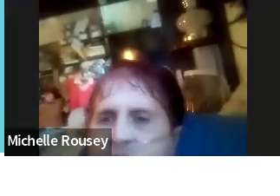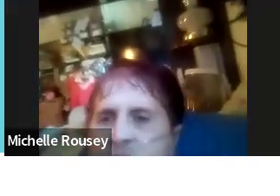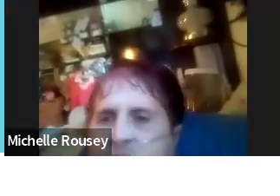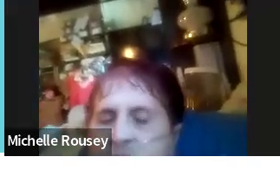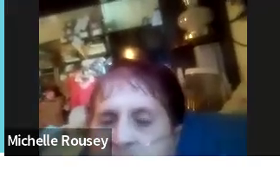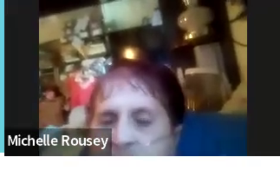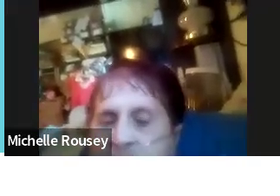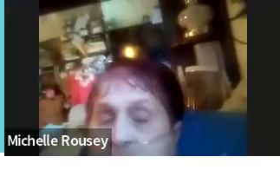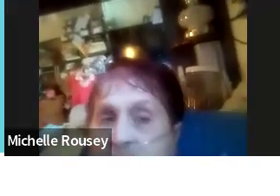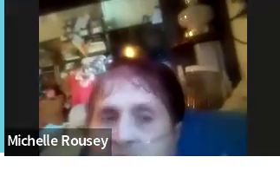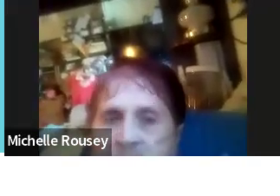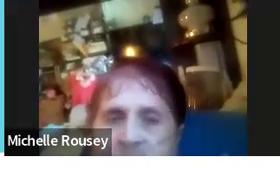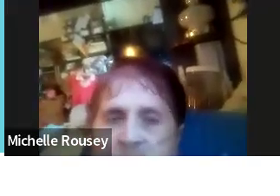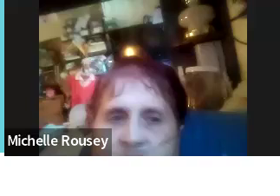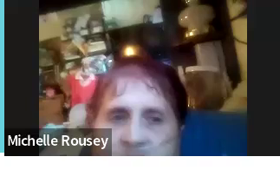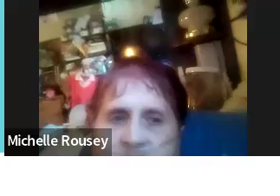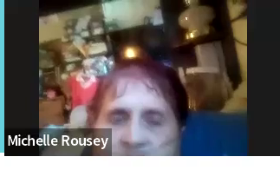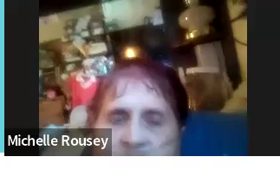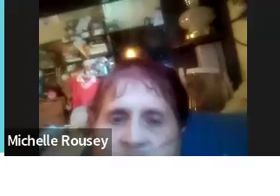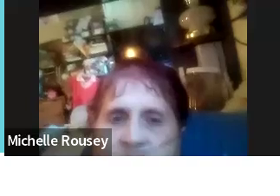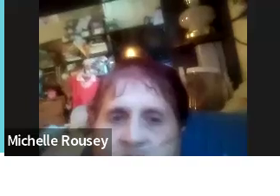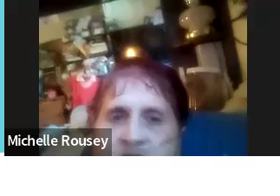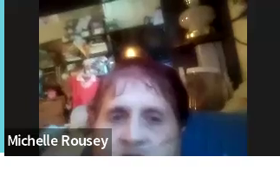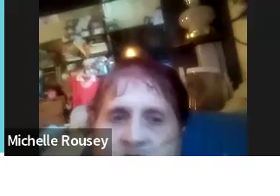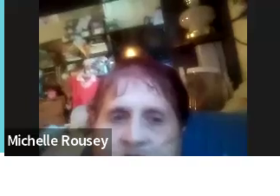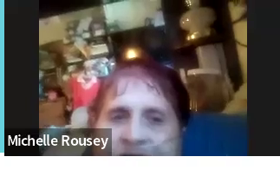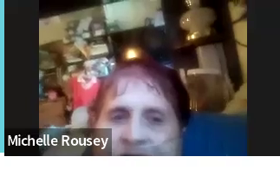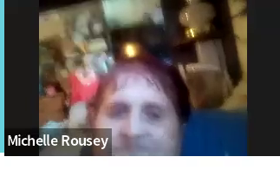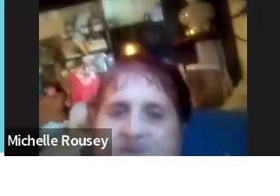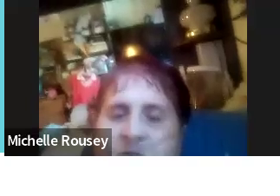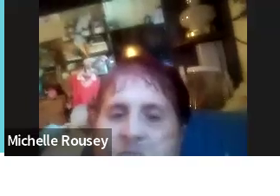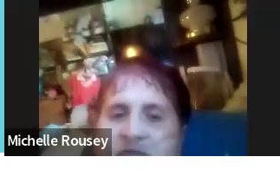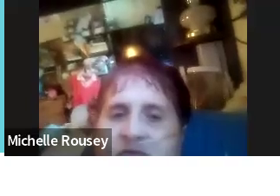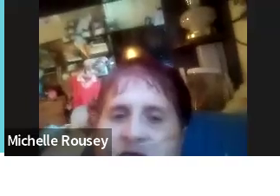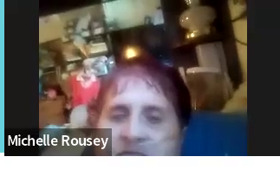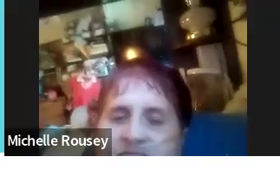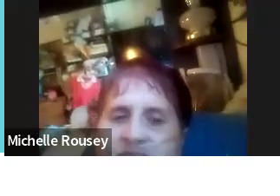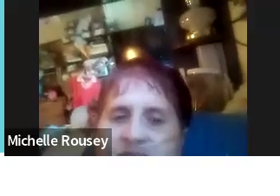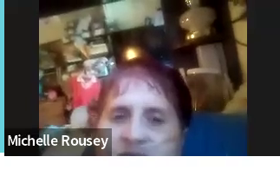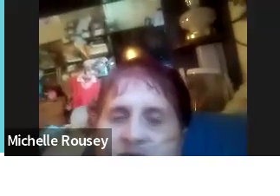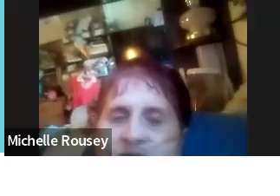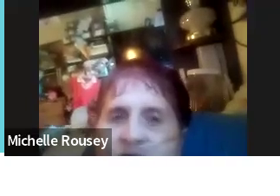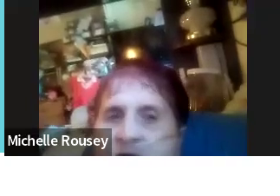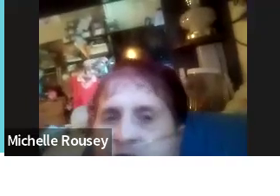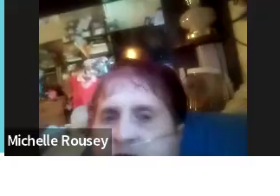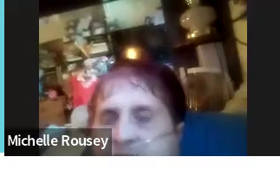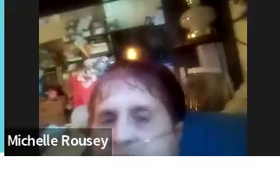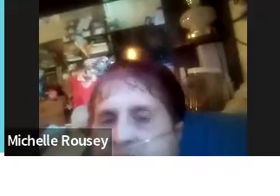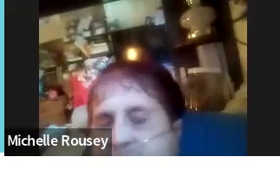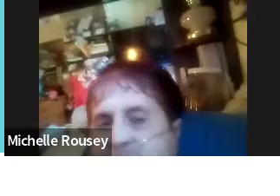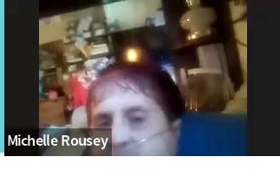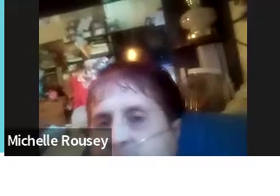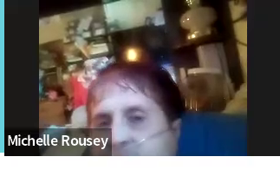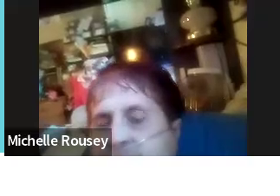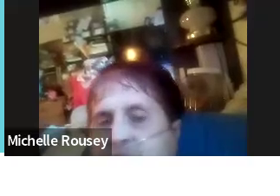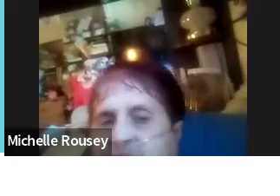you might be able to ask staff if they have access